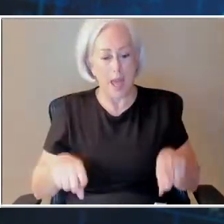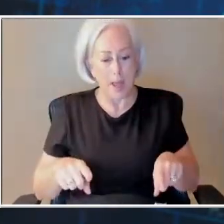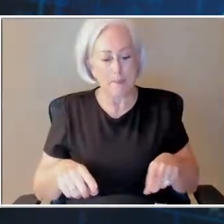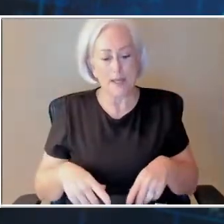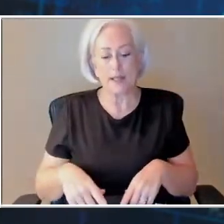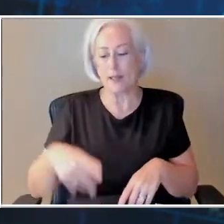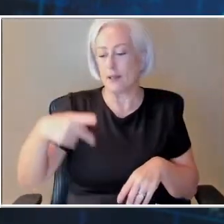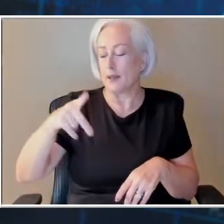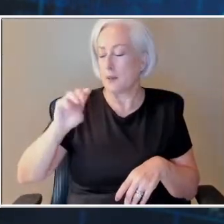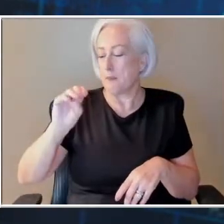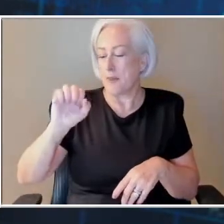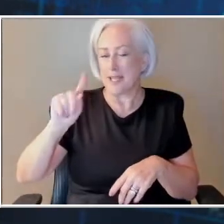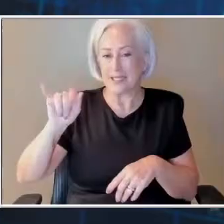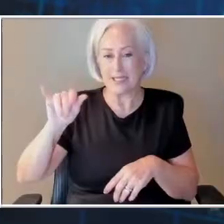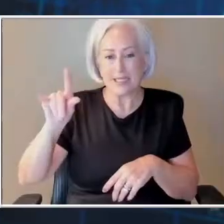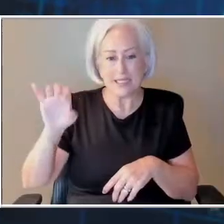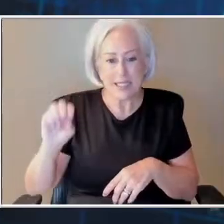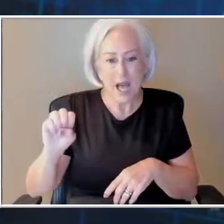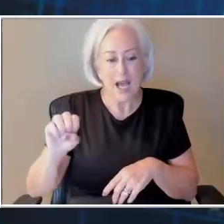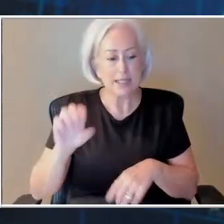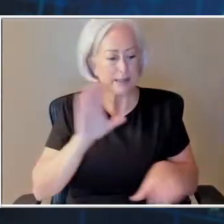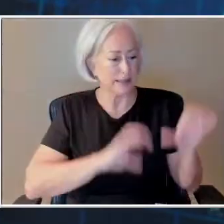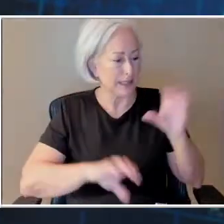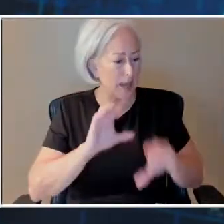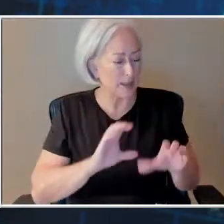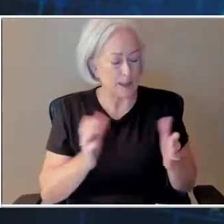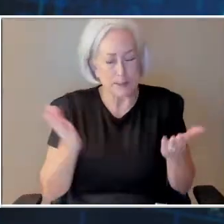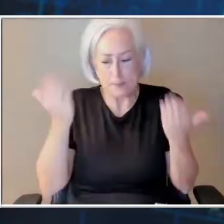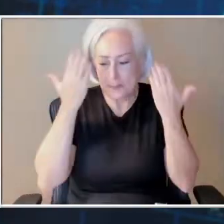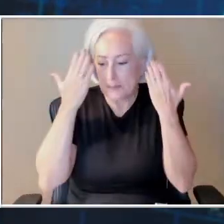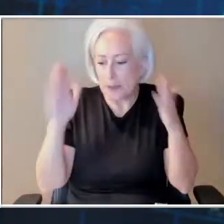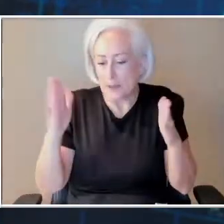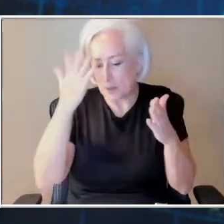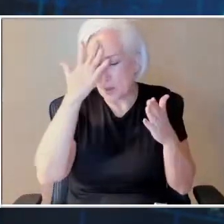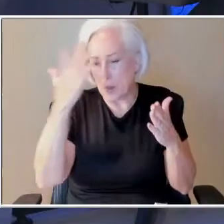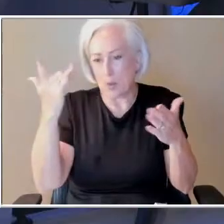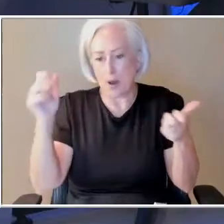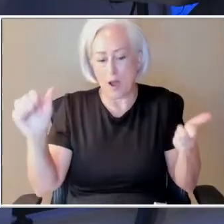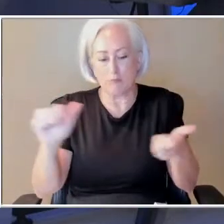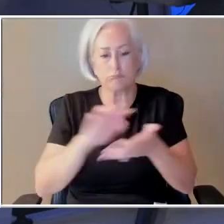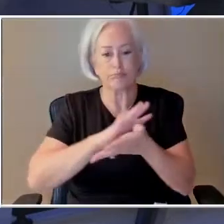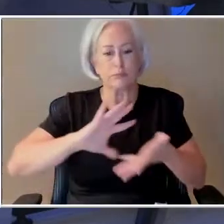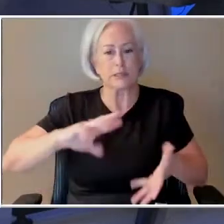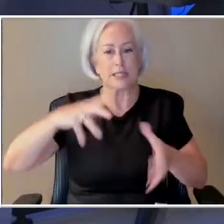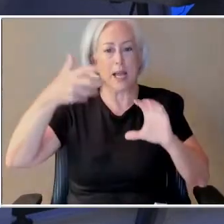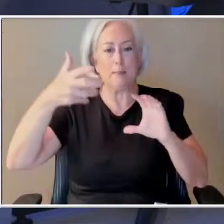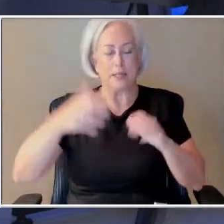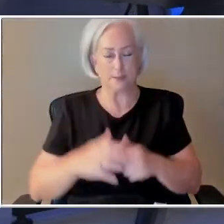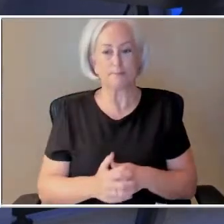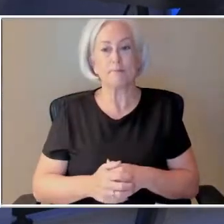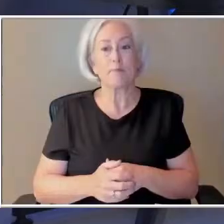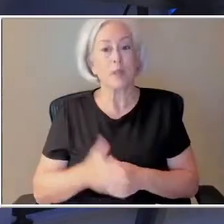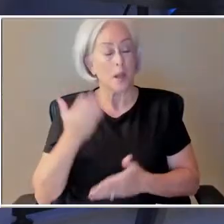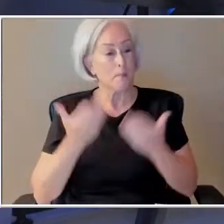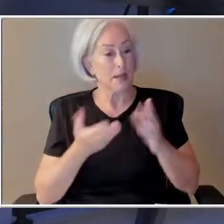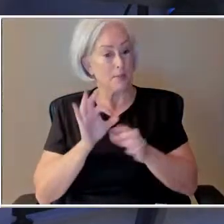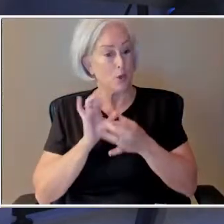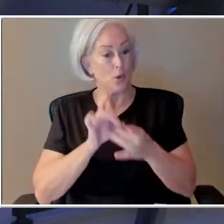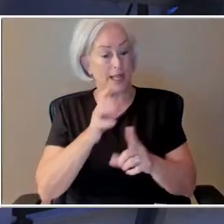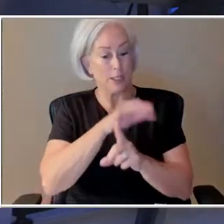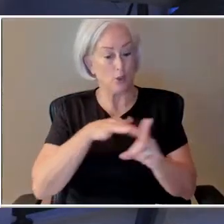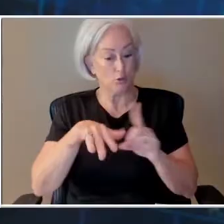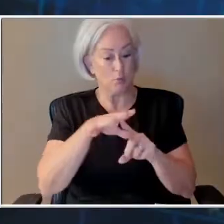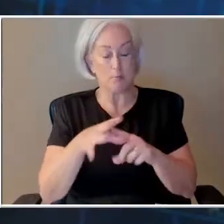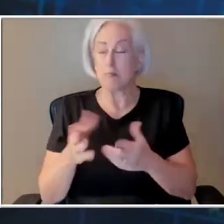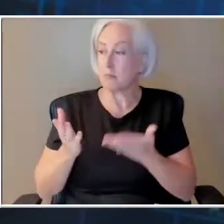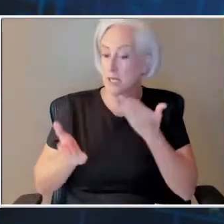have 100% no clue exactly what is it causing it. So it could be environmental, it could be... It could be environmental. There is